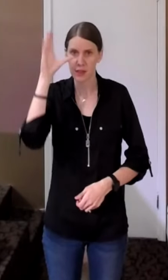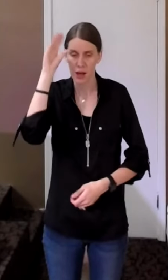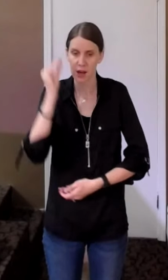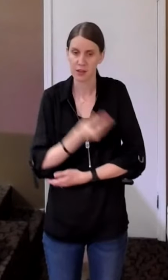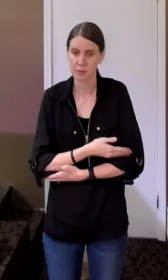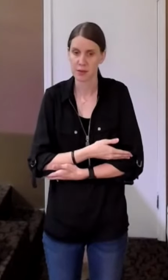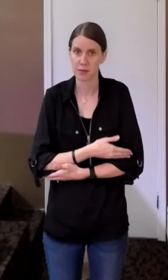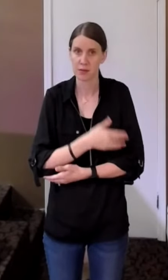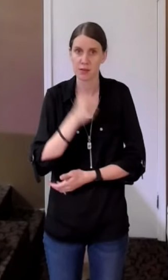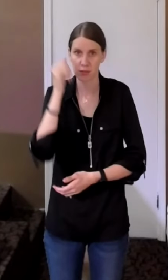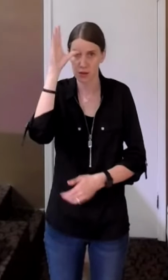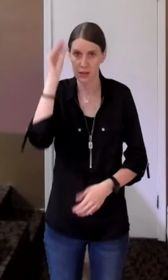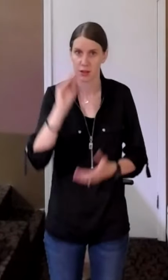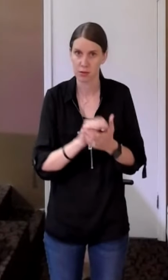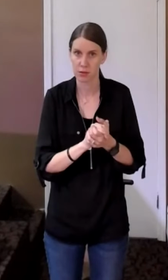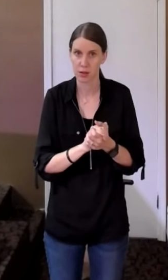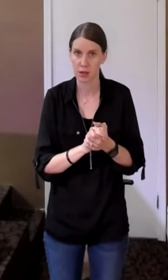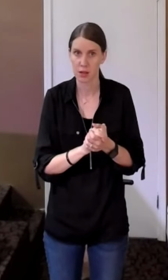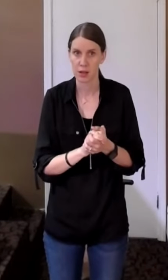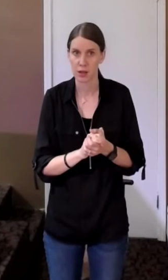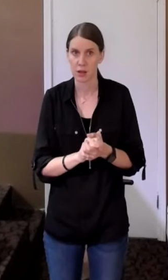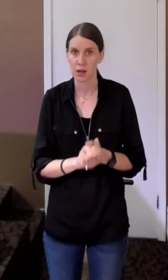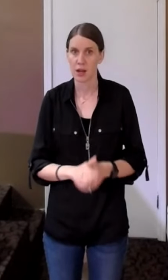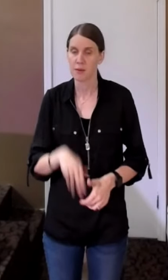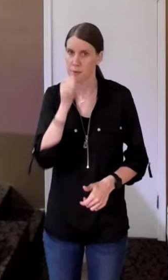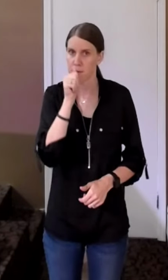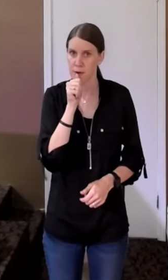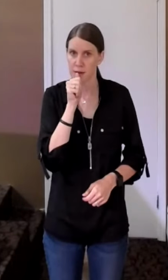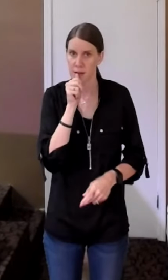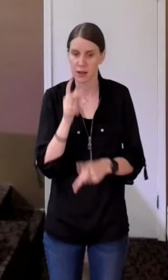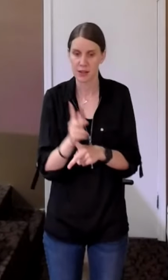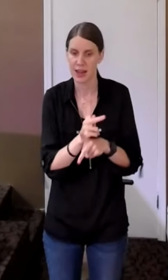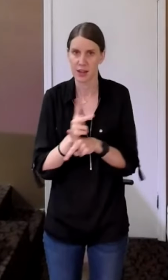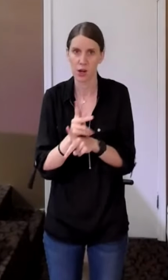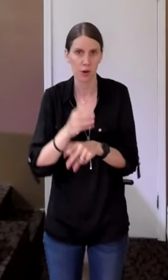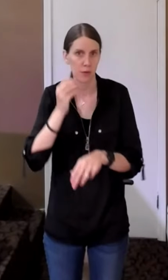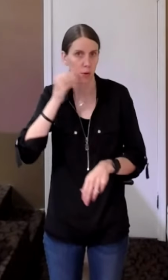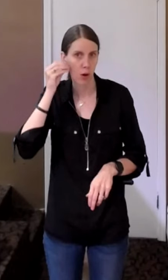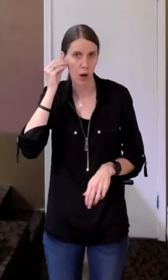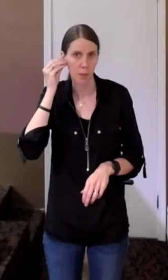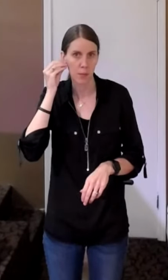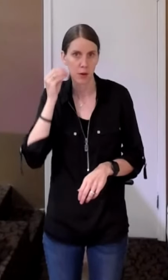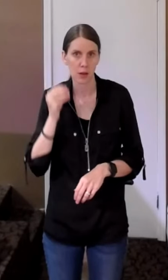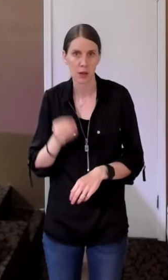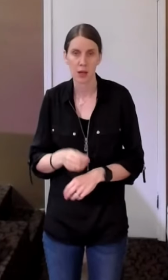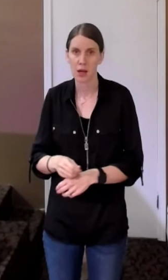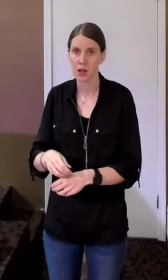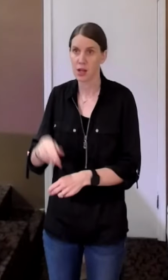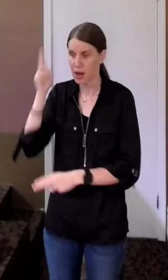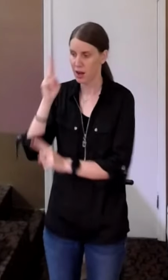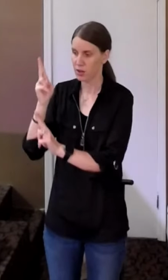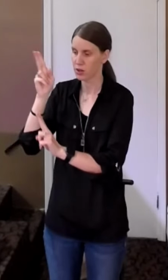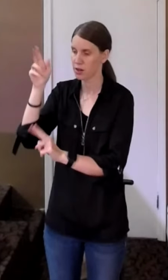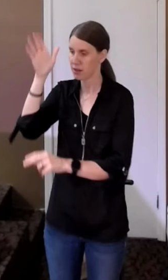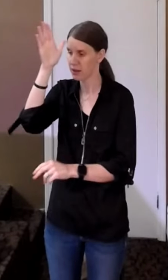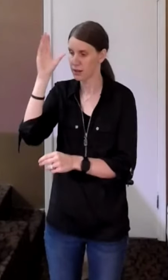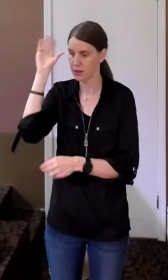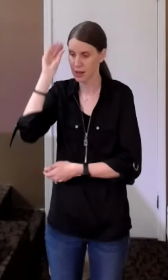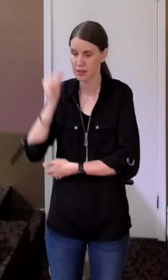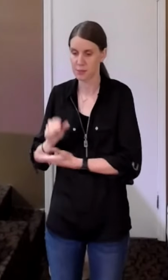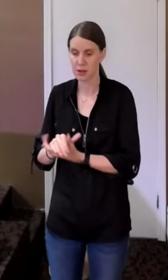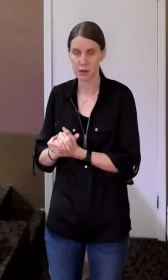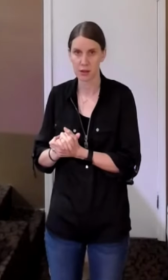be discreet, chaste, keepers at home, good, obedient to their own husbands, that the word of God be